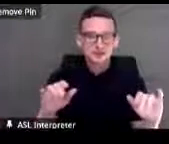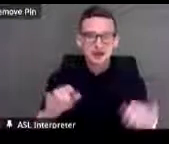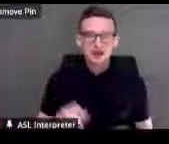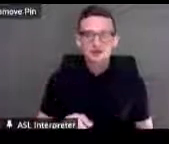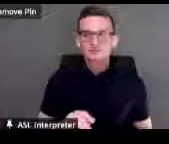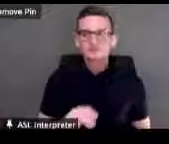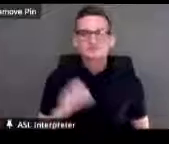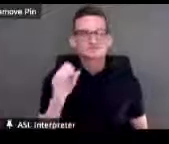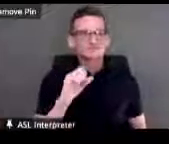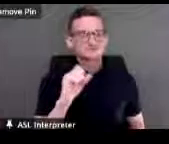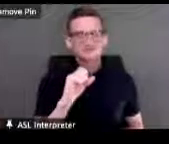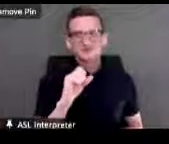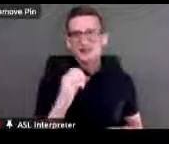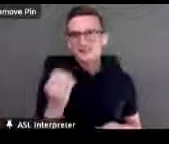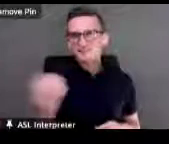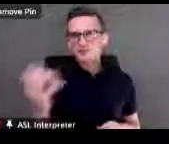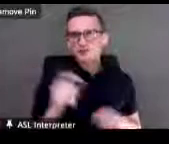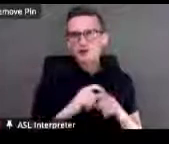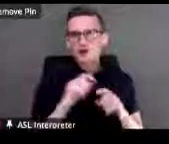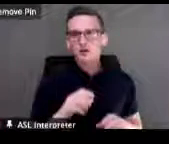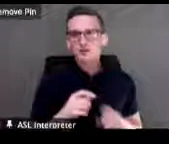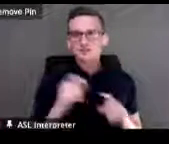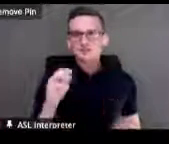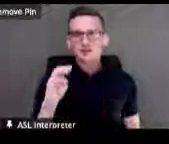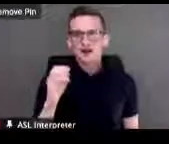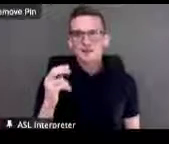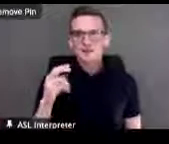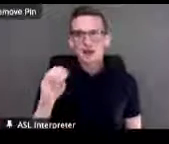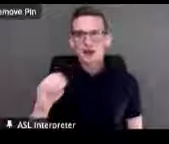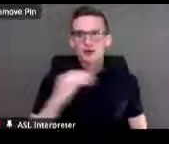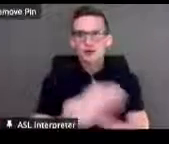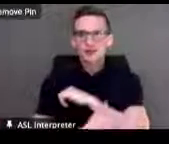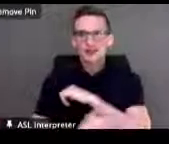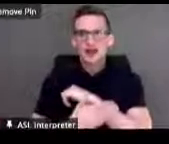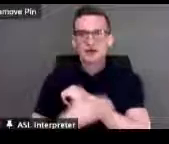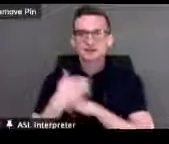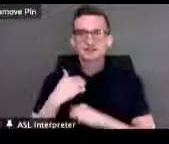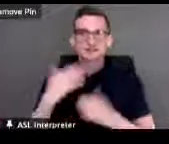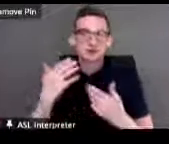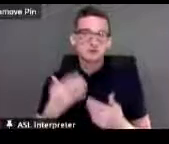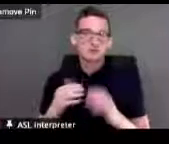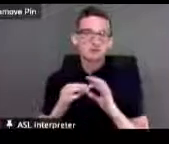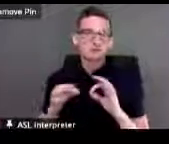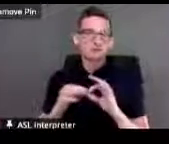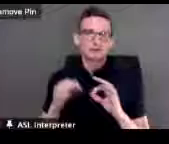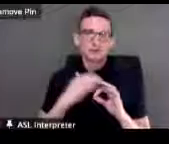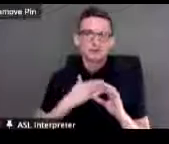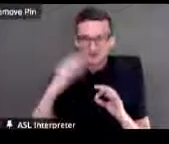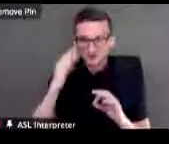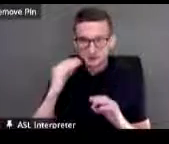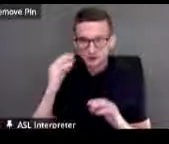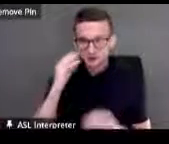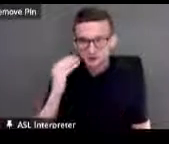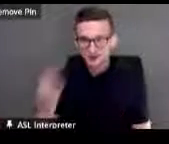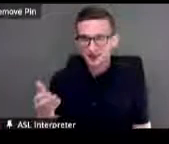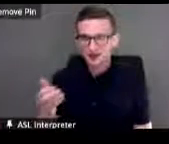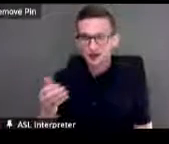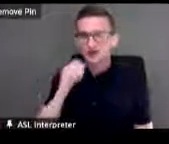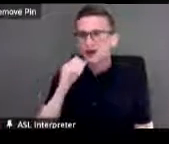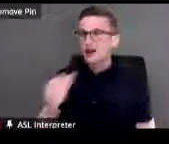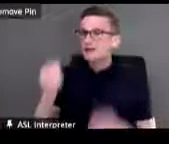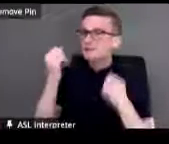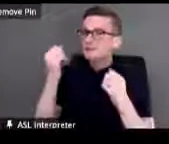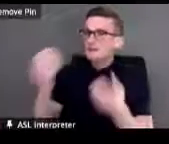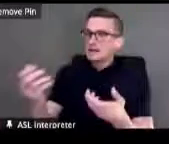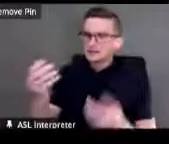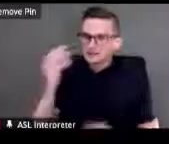since we've had a couple callers from Mono County, I'd talk a little bit about my adventures in Mono. I don't have a great deal of adventures.